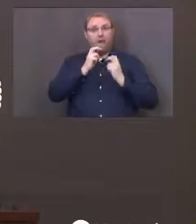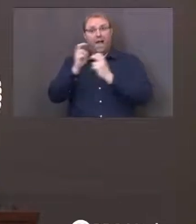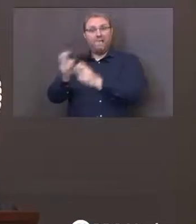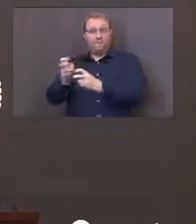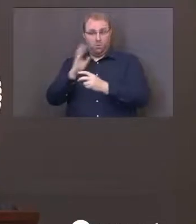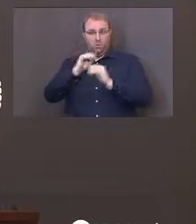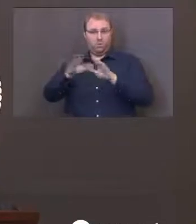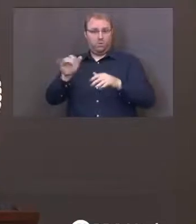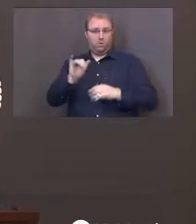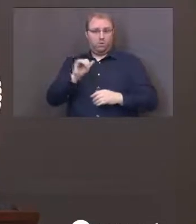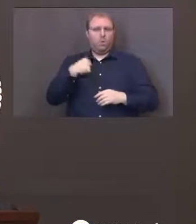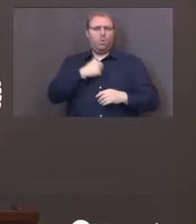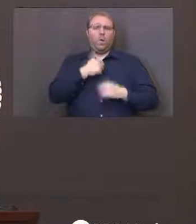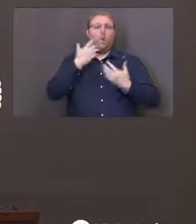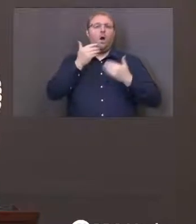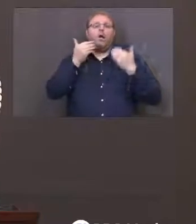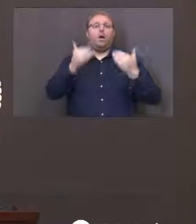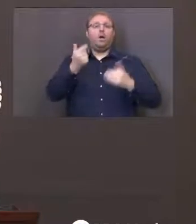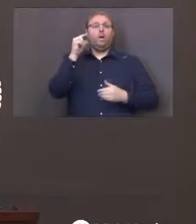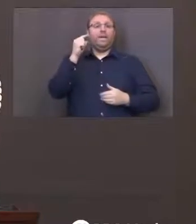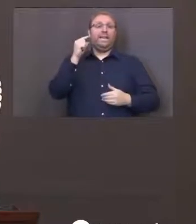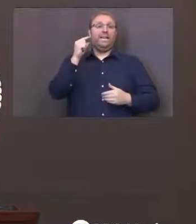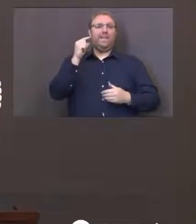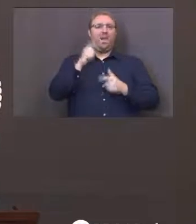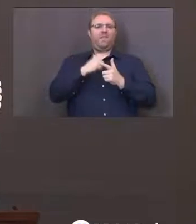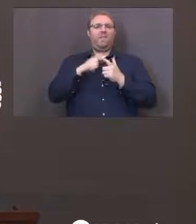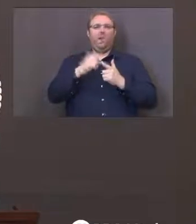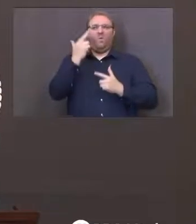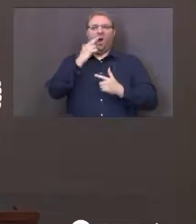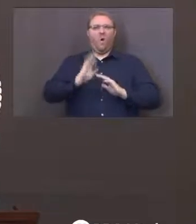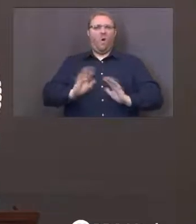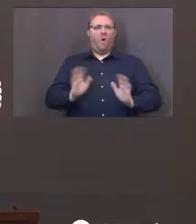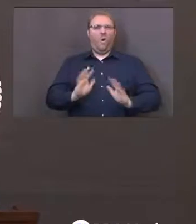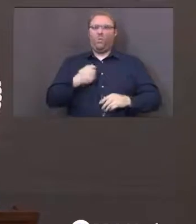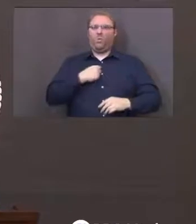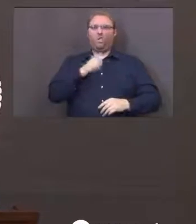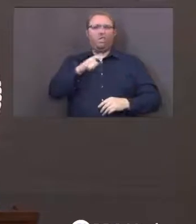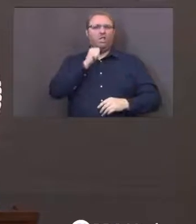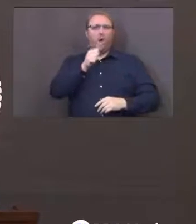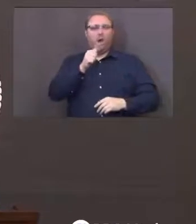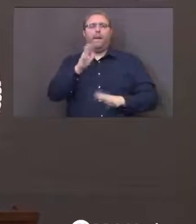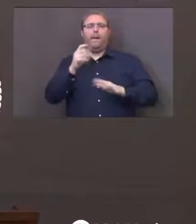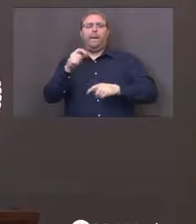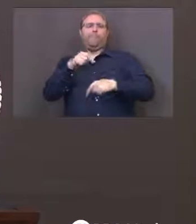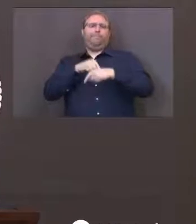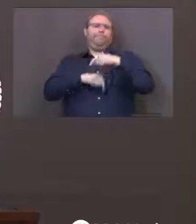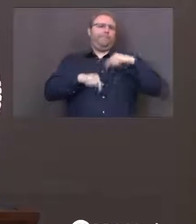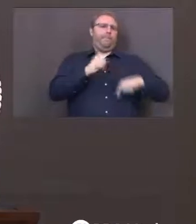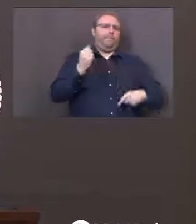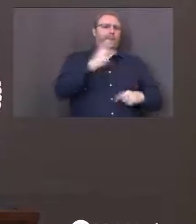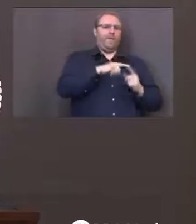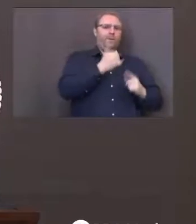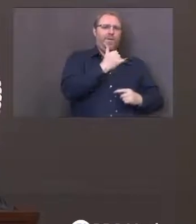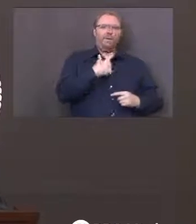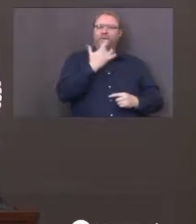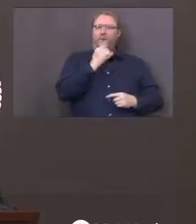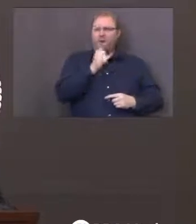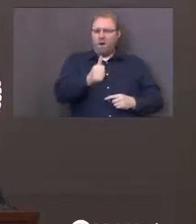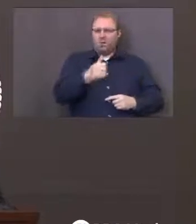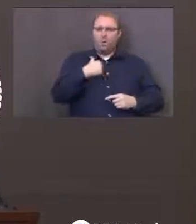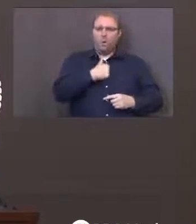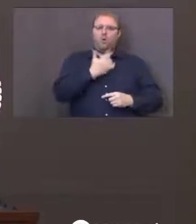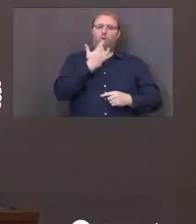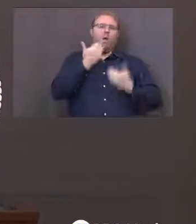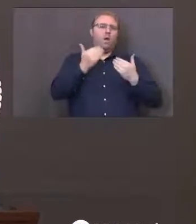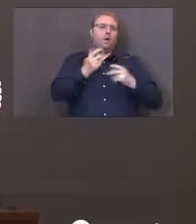don't want to do is move to a green category and then have to come back later on and move back to a yellow category. So we're trying to have an abundance of